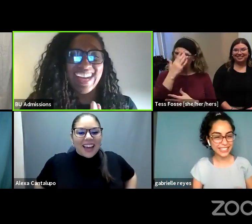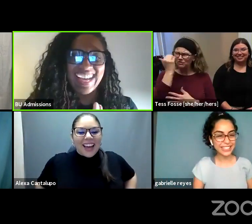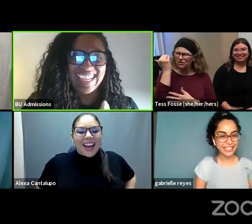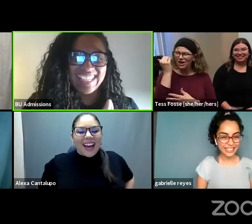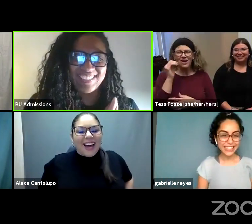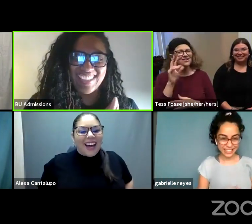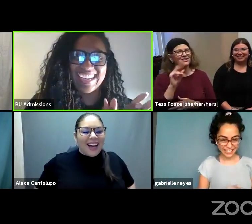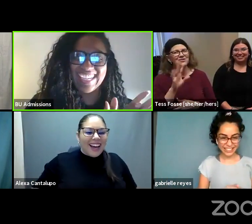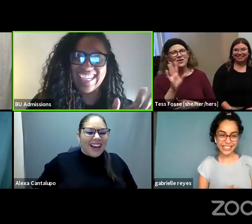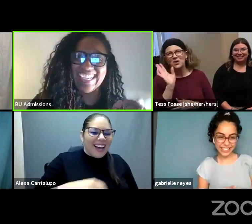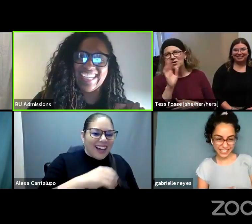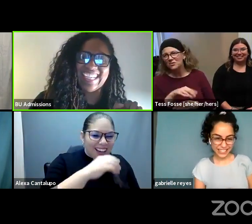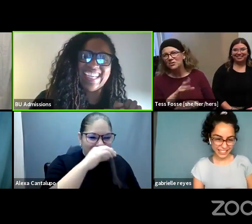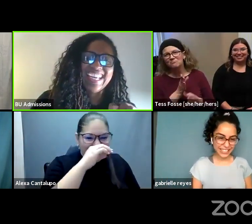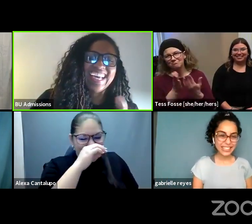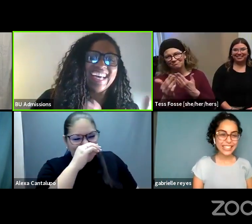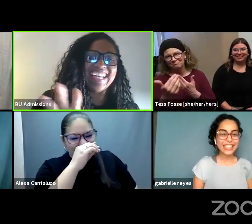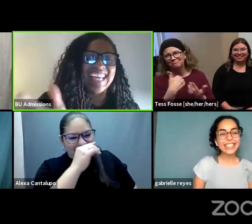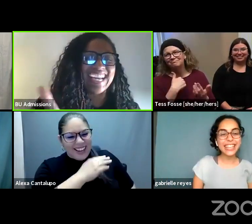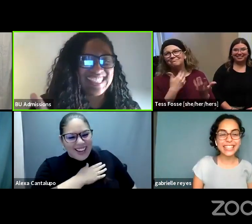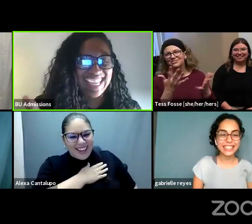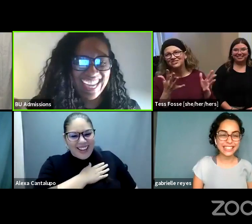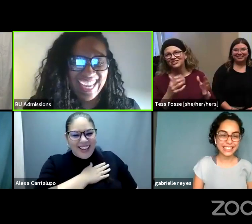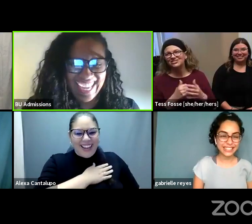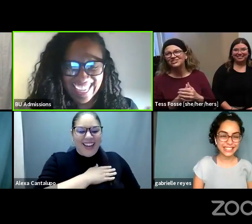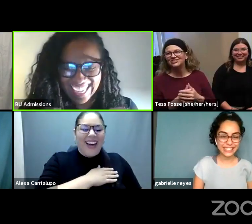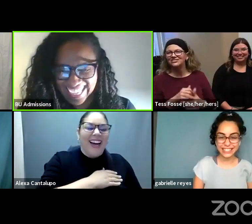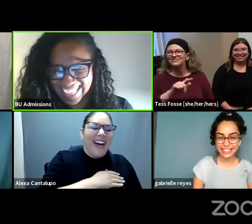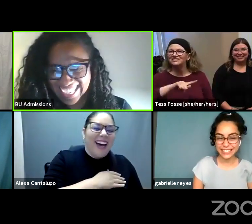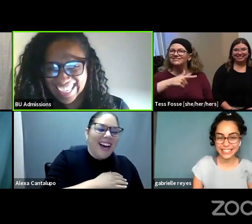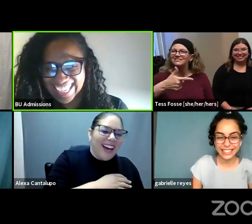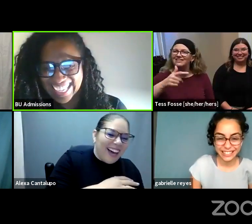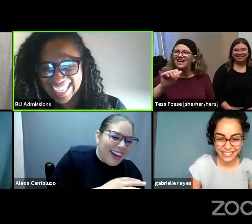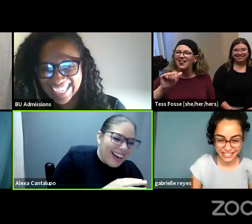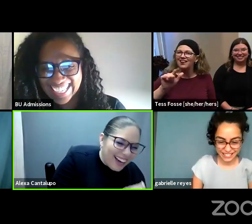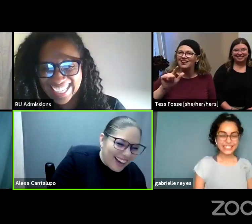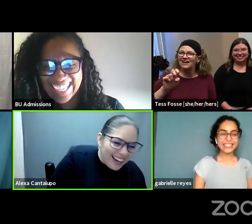you got it. Alexa.